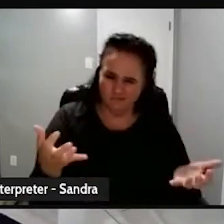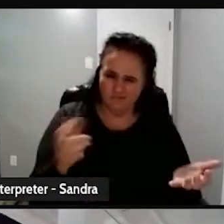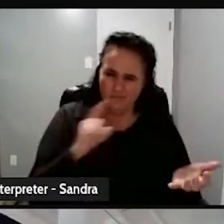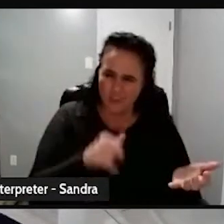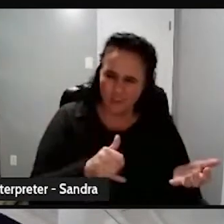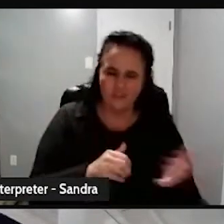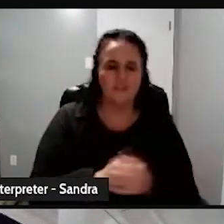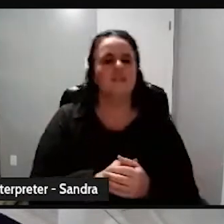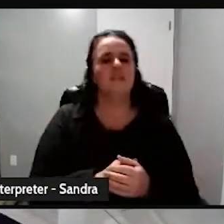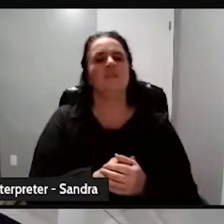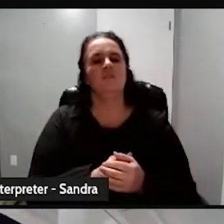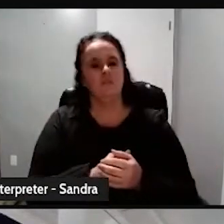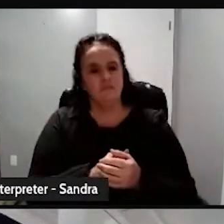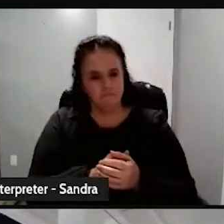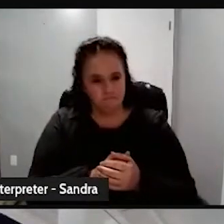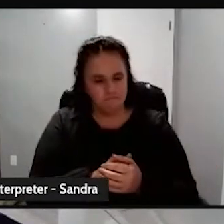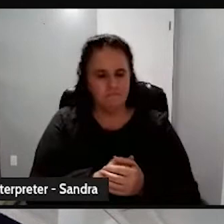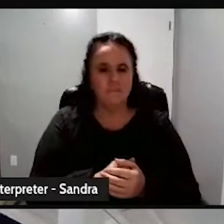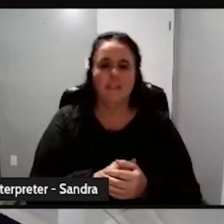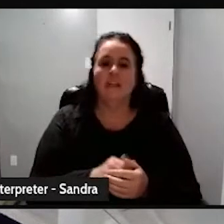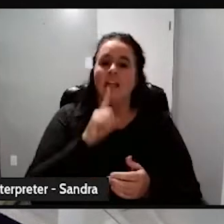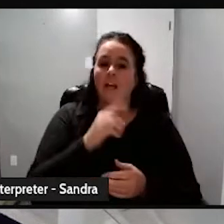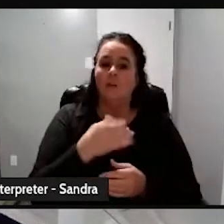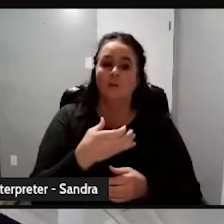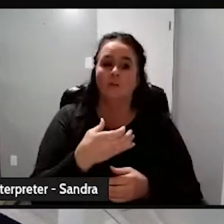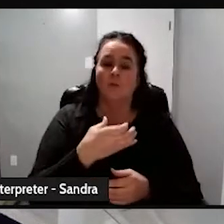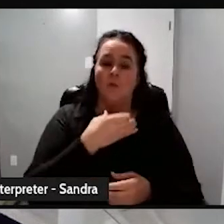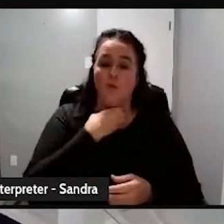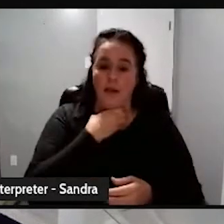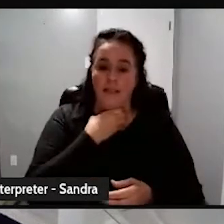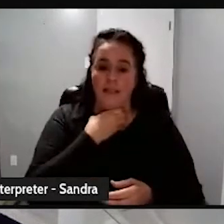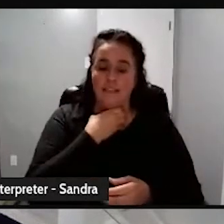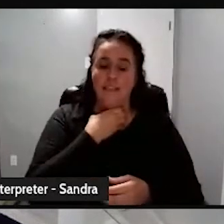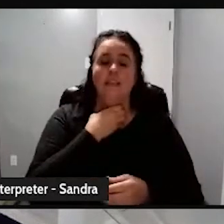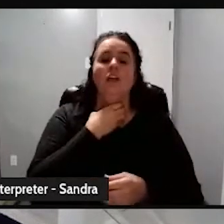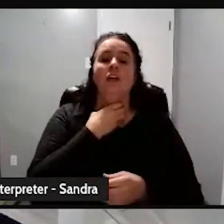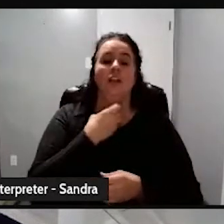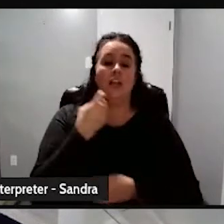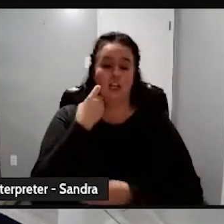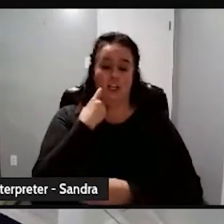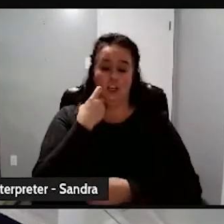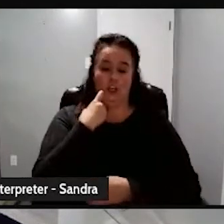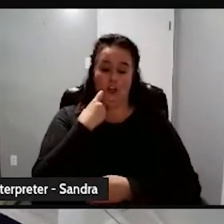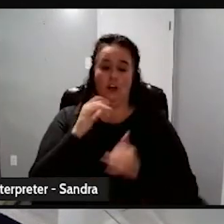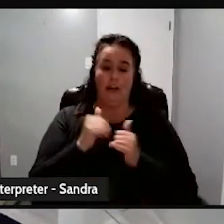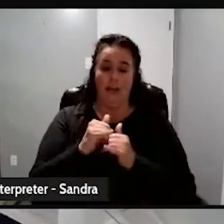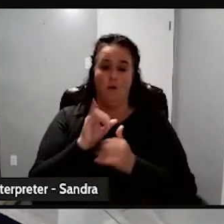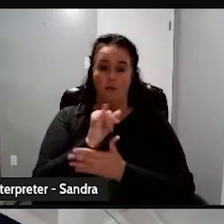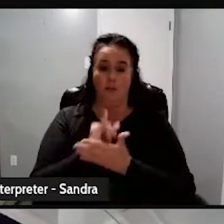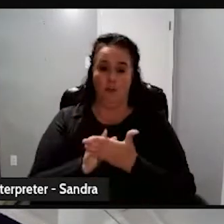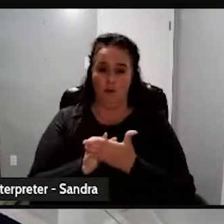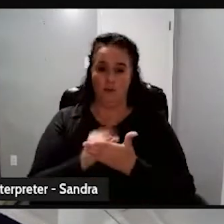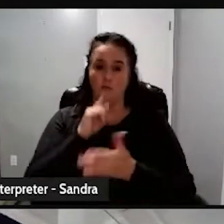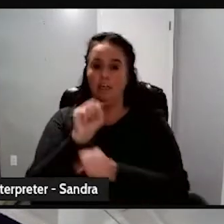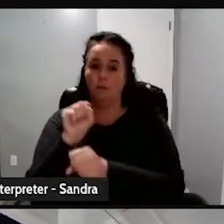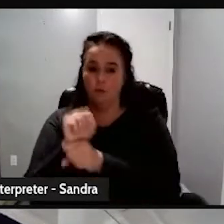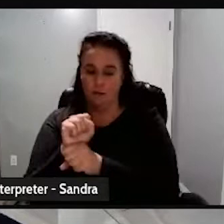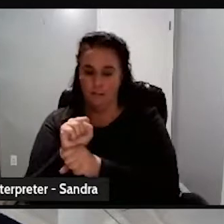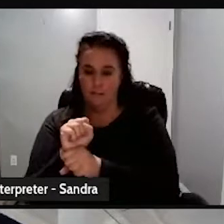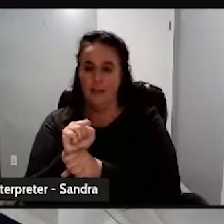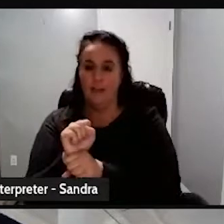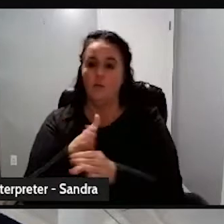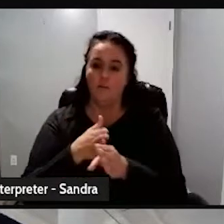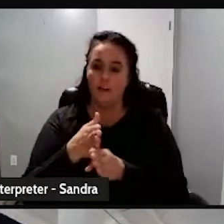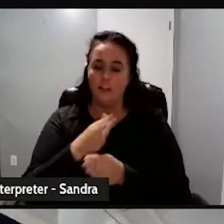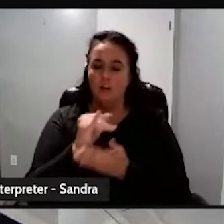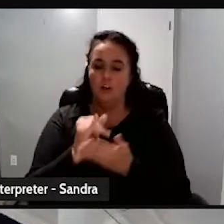really threatens our current state of the arts, especially professional arts in Canada, because we're